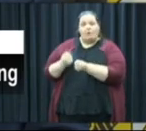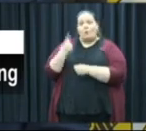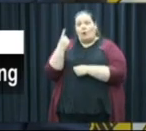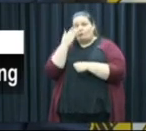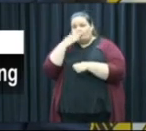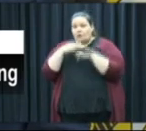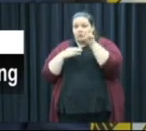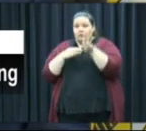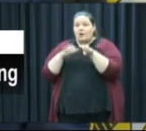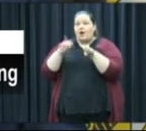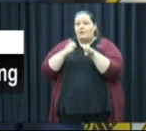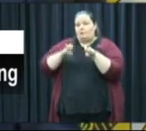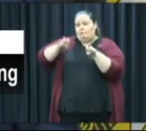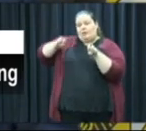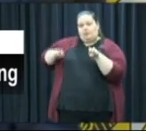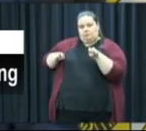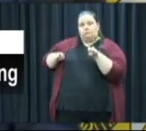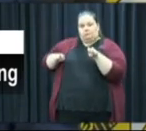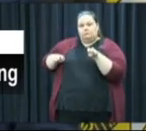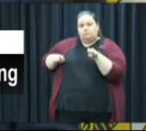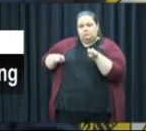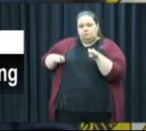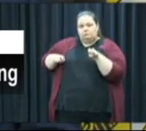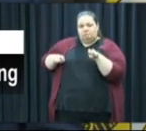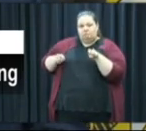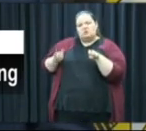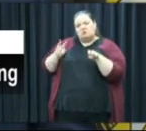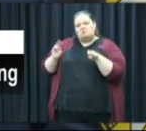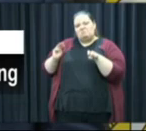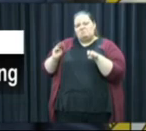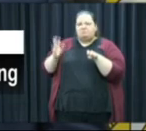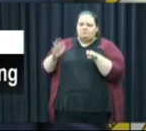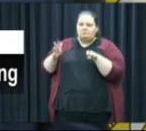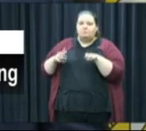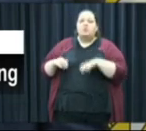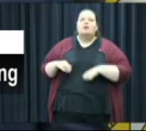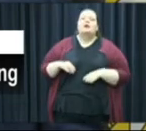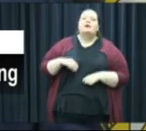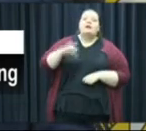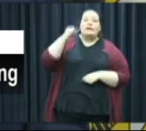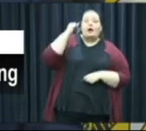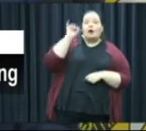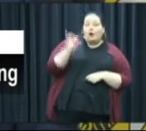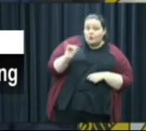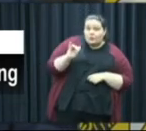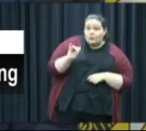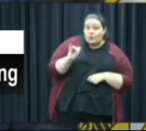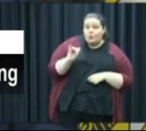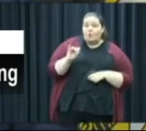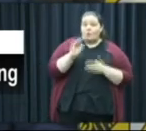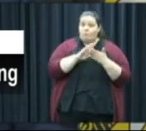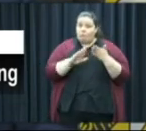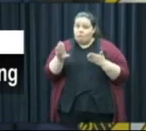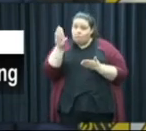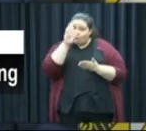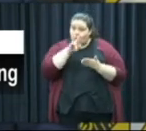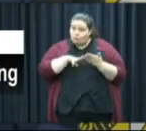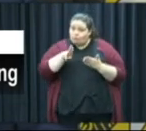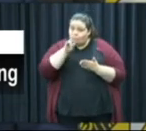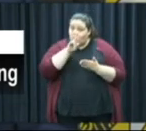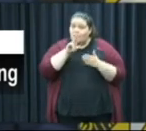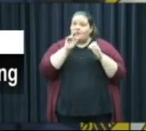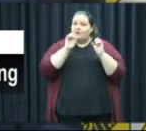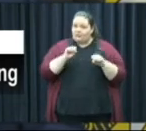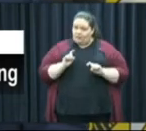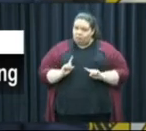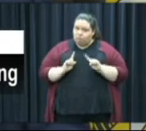access to campus to fulfill their course requirements are now allowed to do so. This is a phased-in approach. Students will be able to